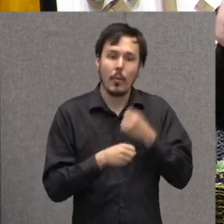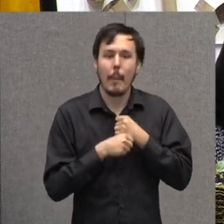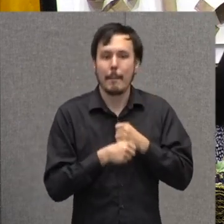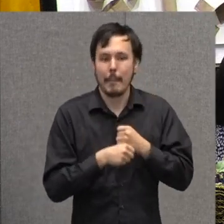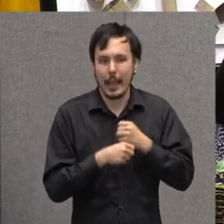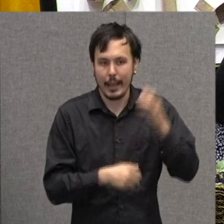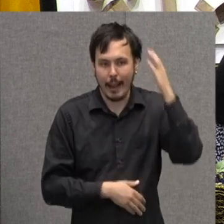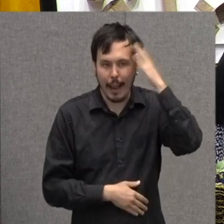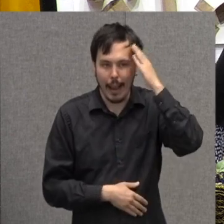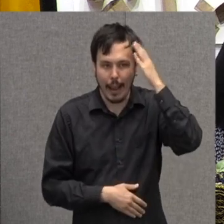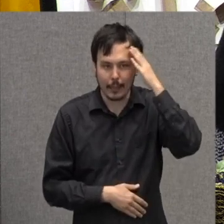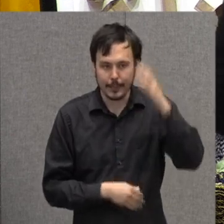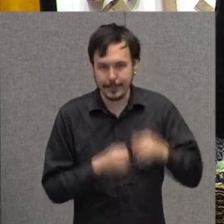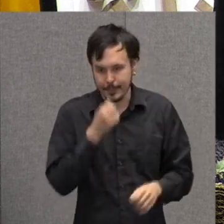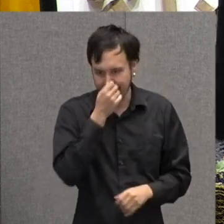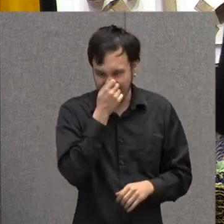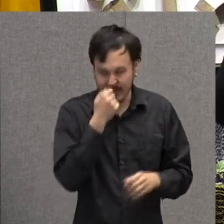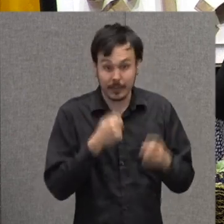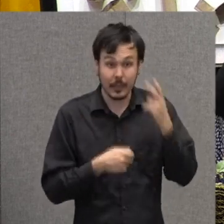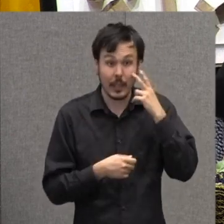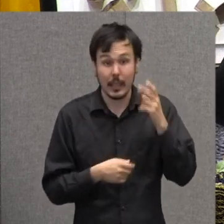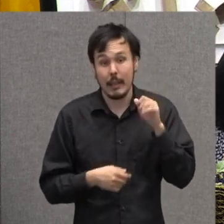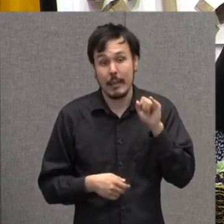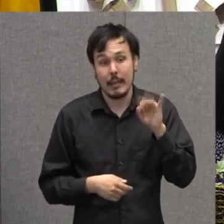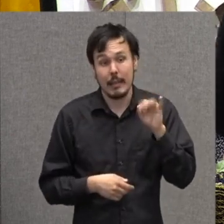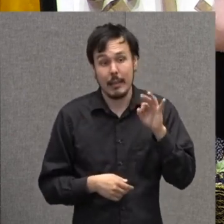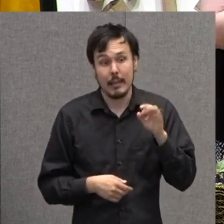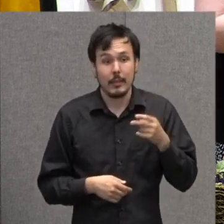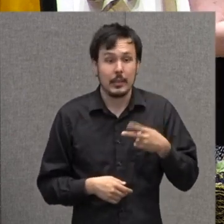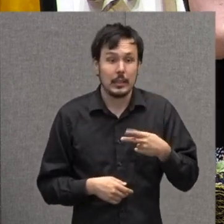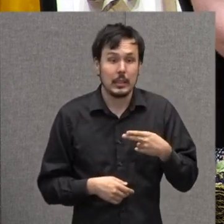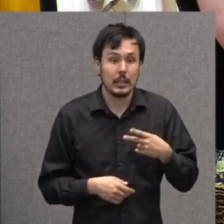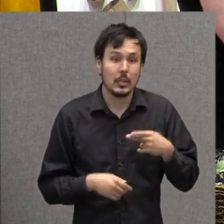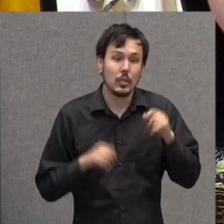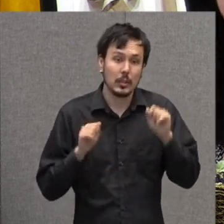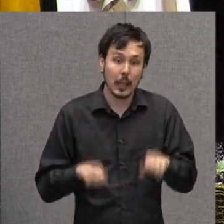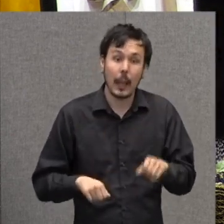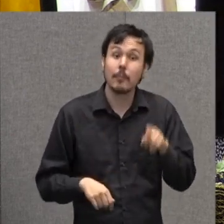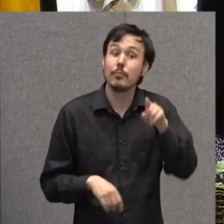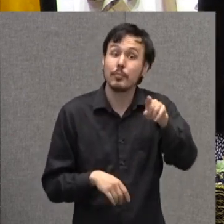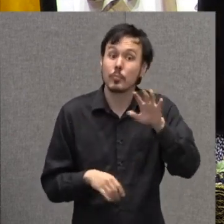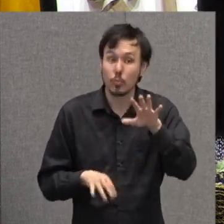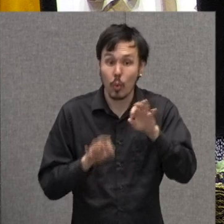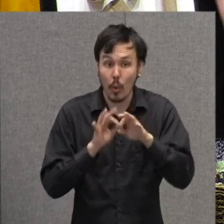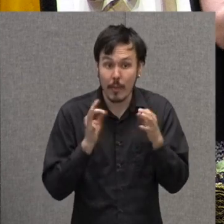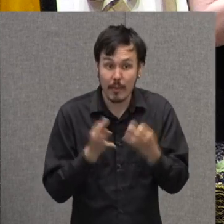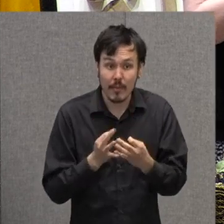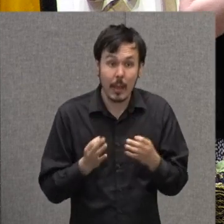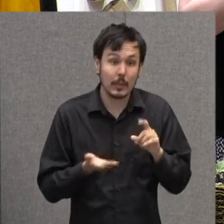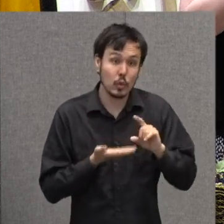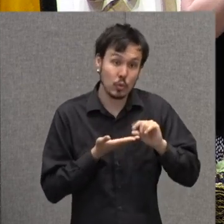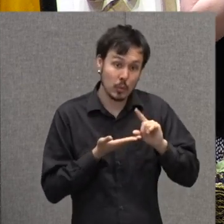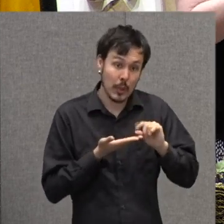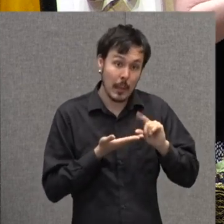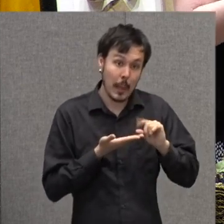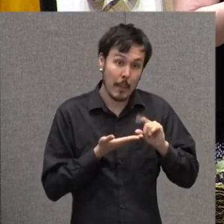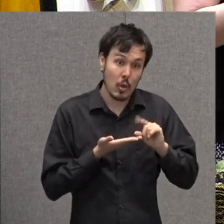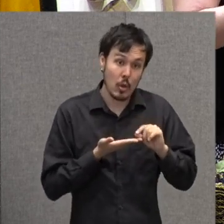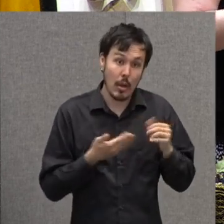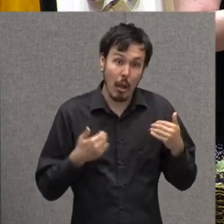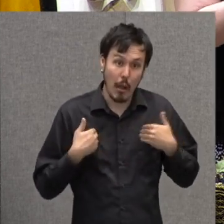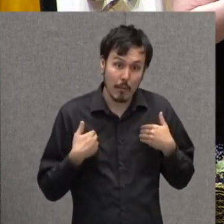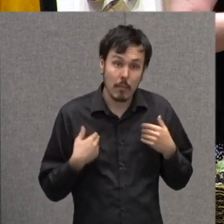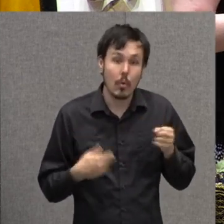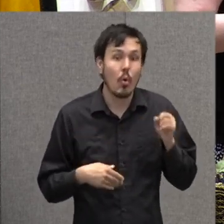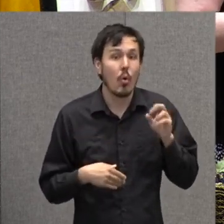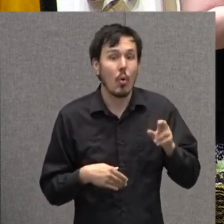okay? So see if you can get scissors. You're going to need, if your family gets newspapers or if you can find